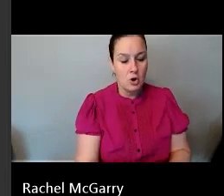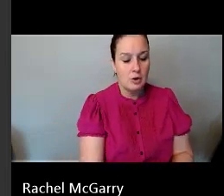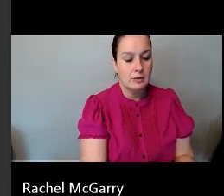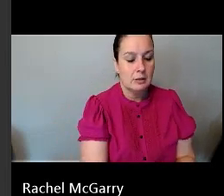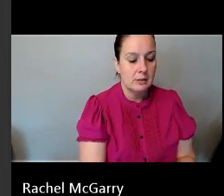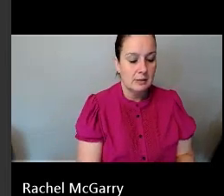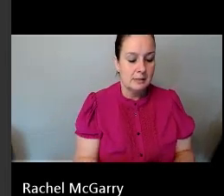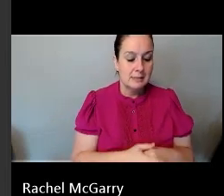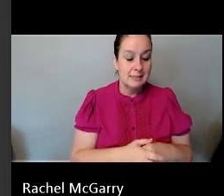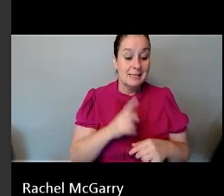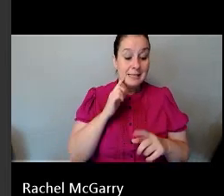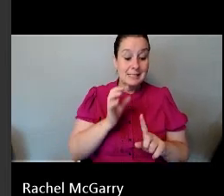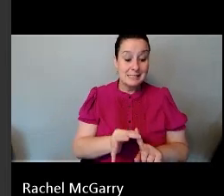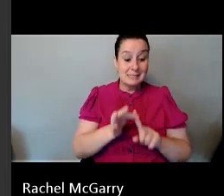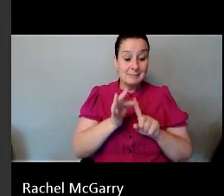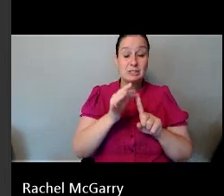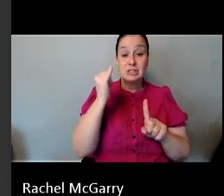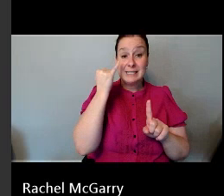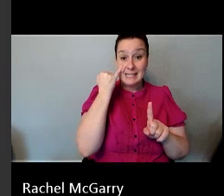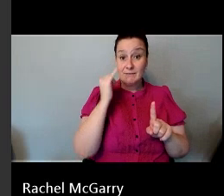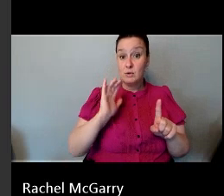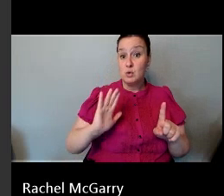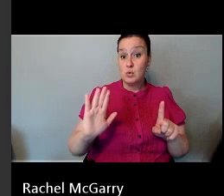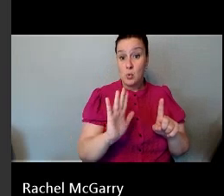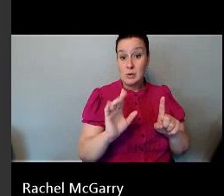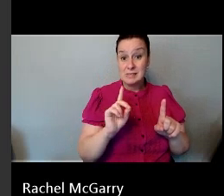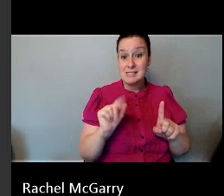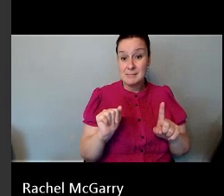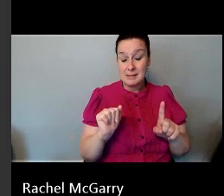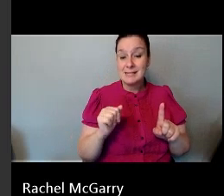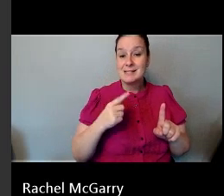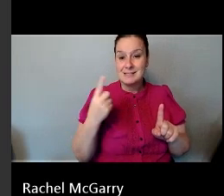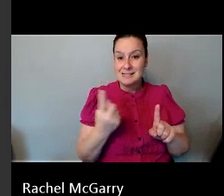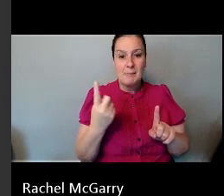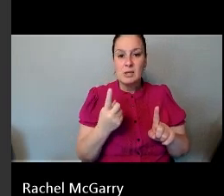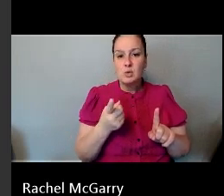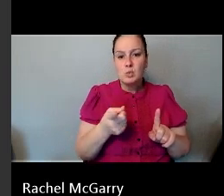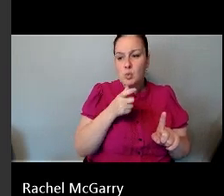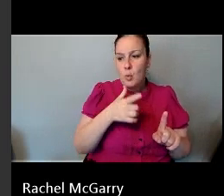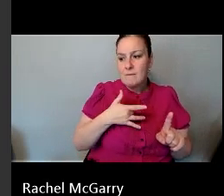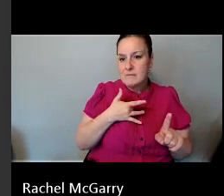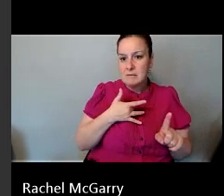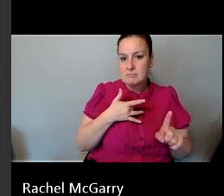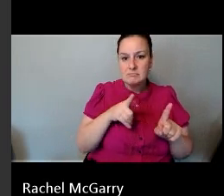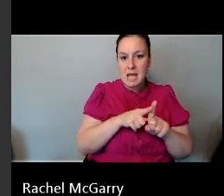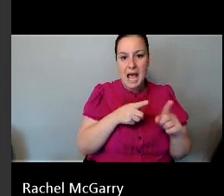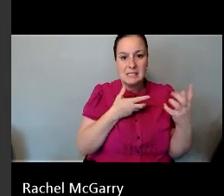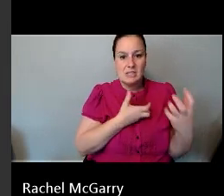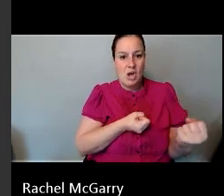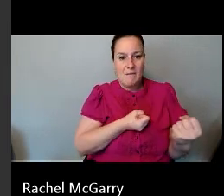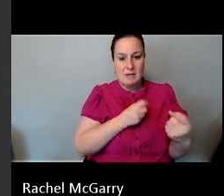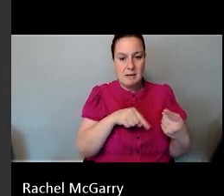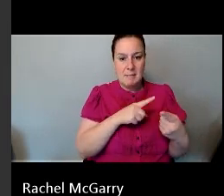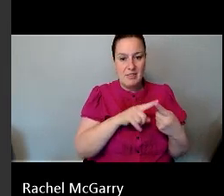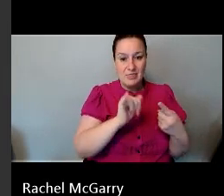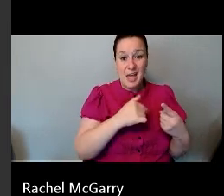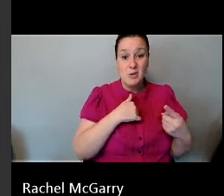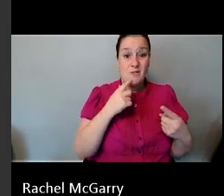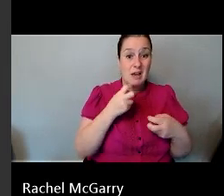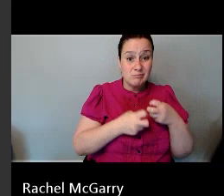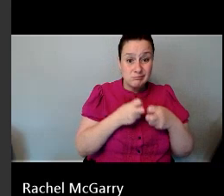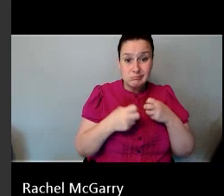Especially if your disability is something that you don't necessarily feel as confident about because maybe you've had difficulties in the past with